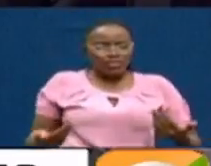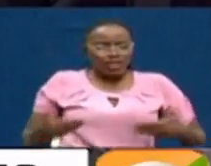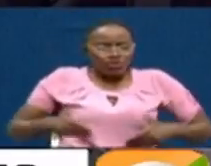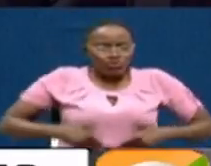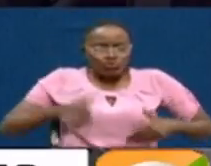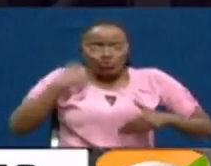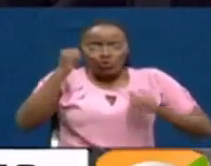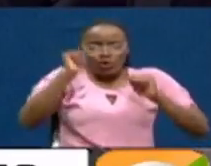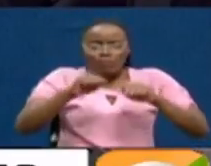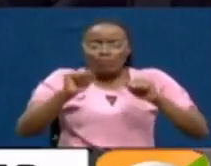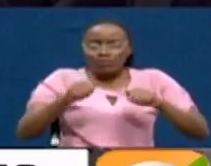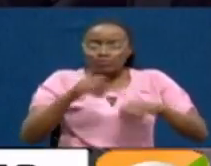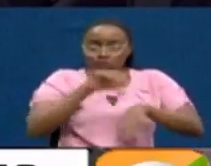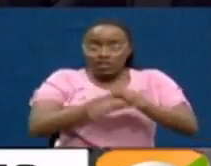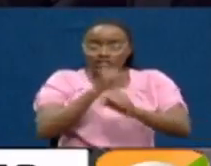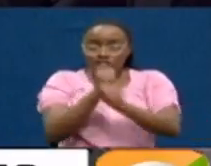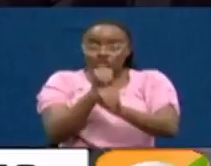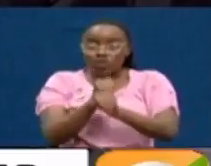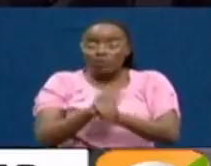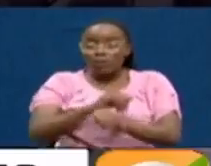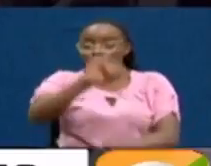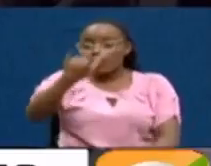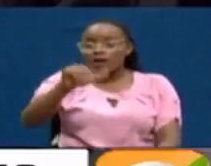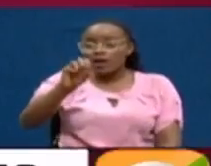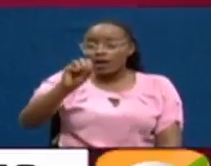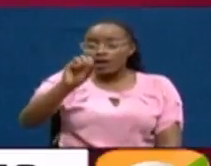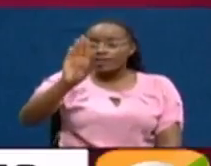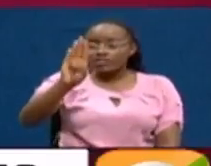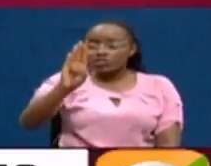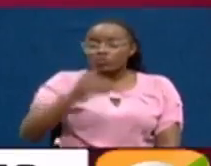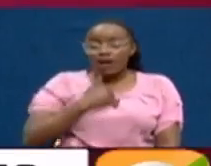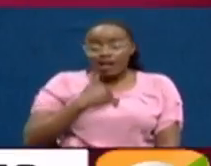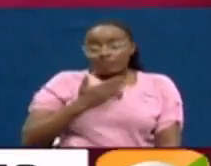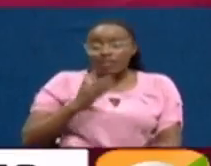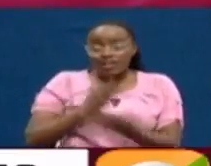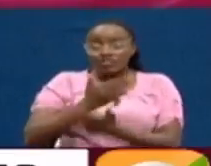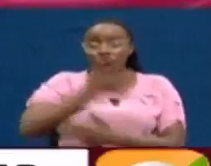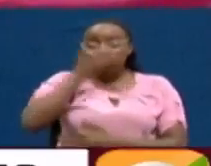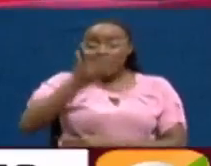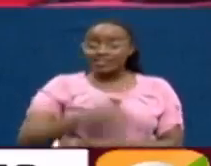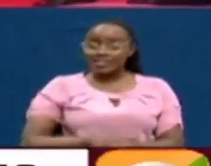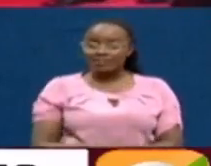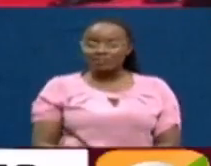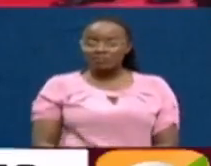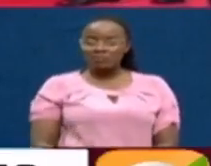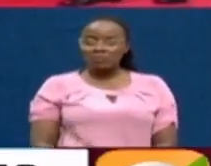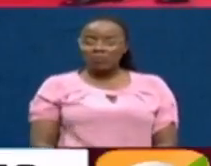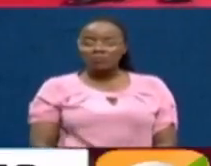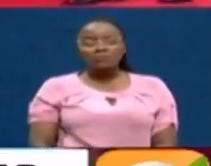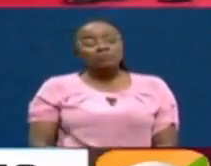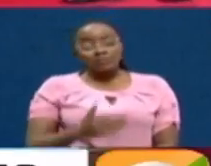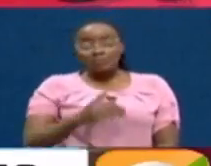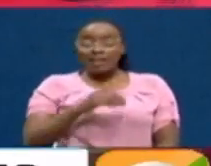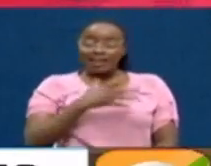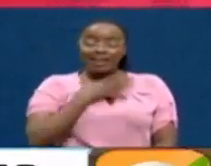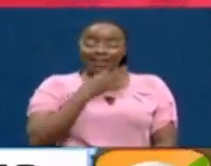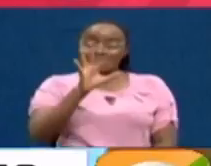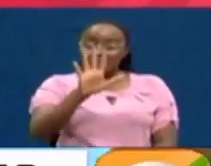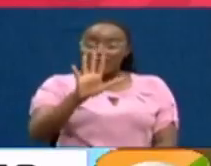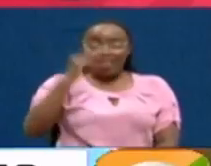who can be able to get jobs. Job, you have the right of reply on this one. Yes. I like his line of thoughts.